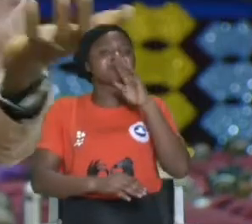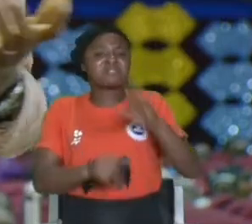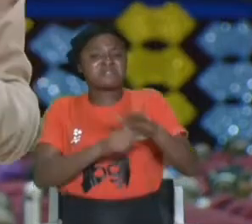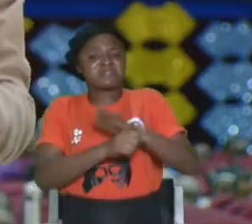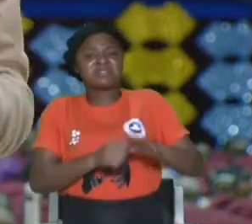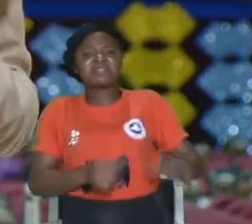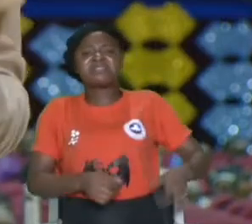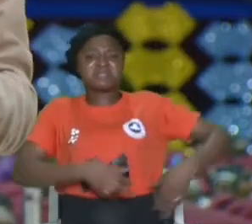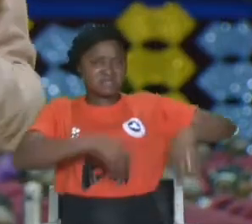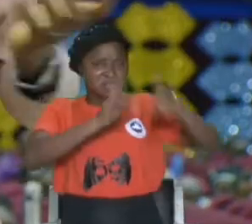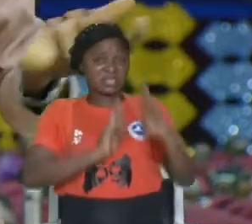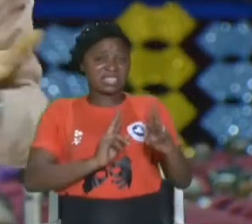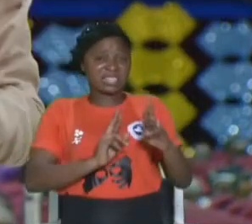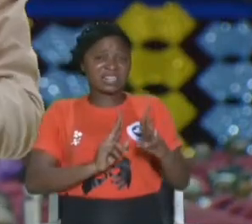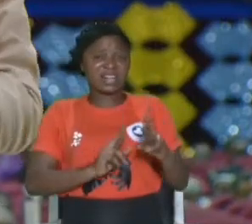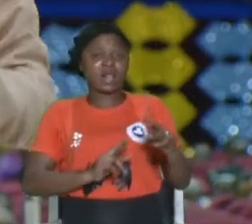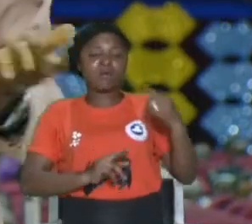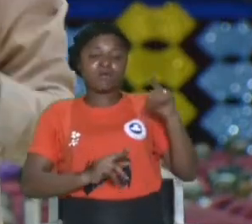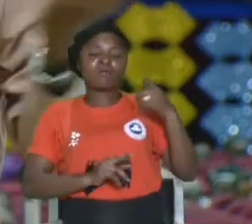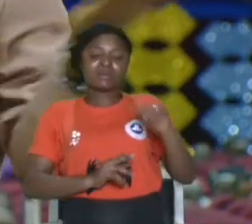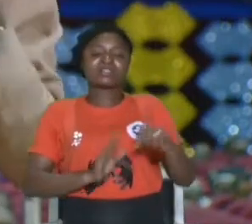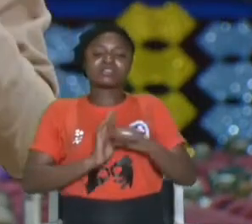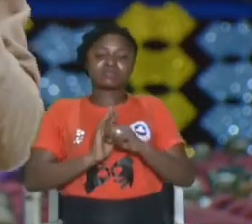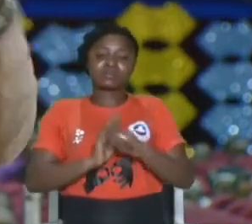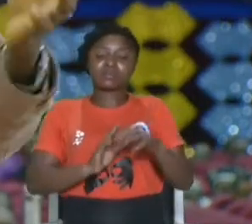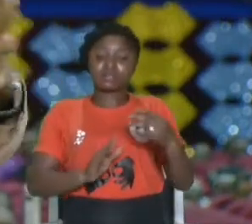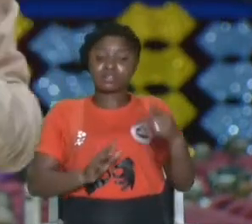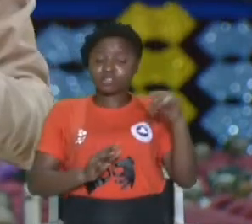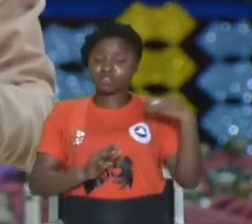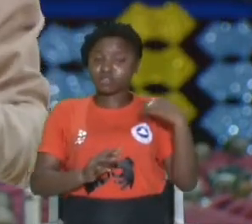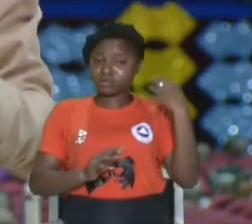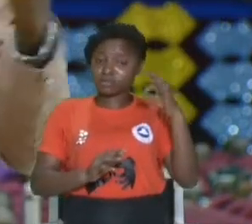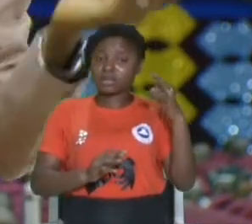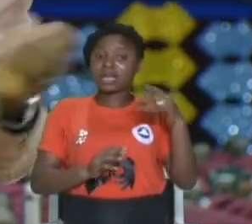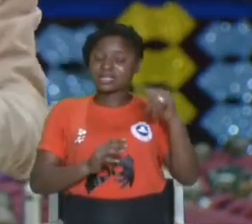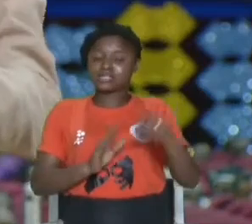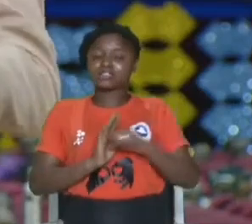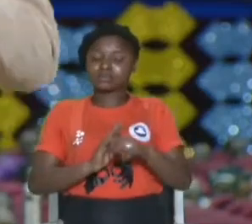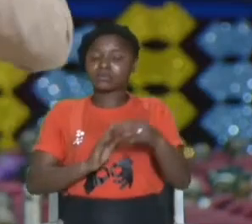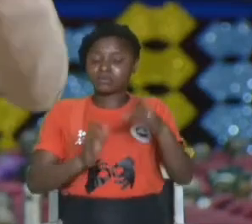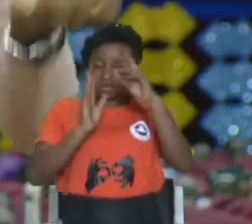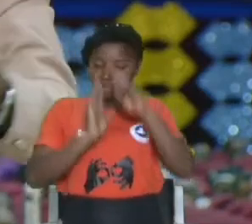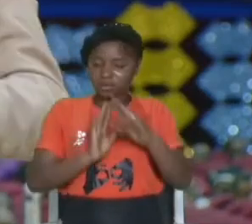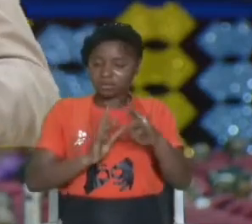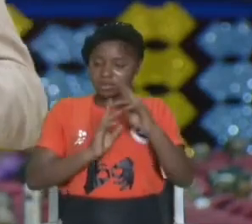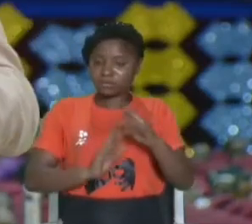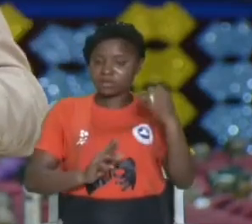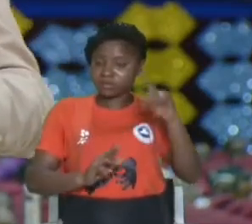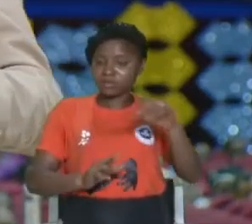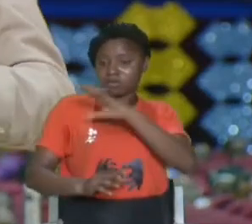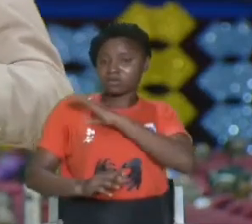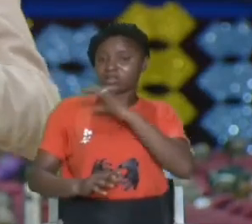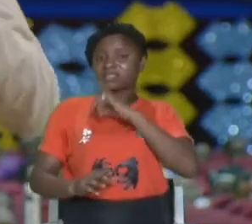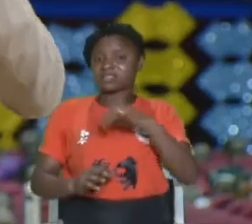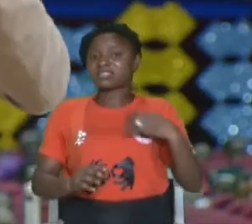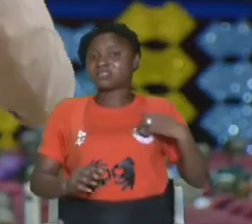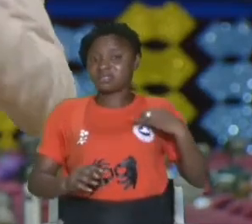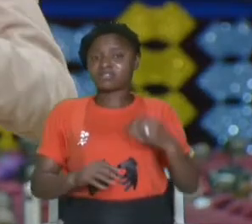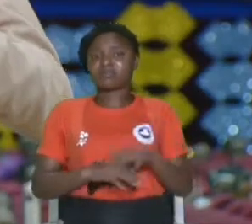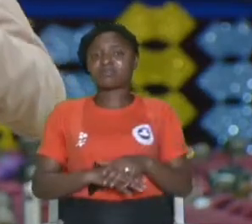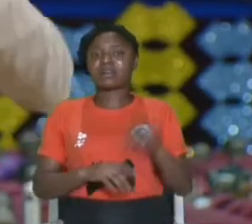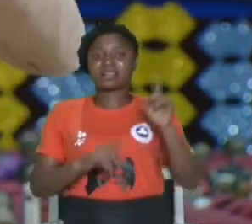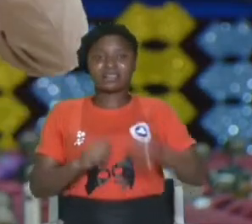The symbol of authority for a police officer is the uniform carrying the badge. The police officer can still be disobeyed. But